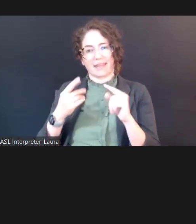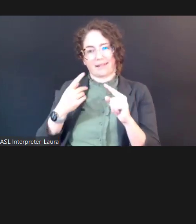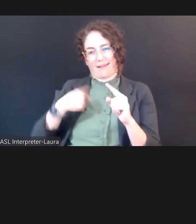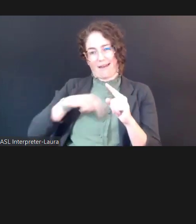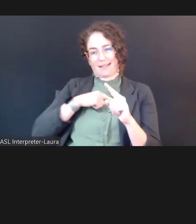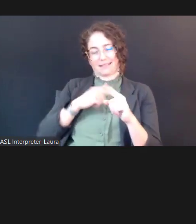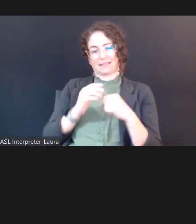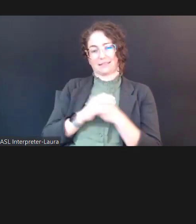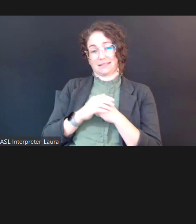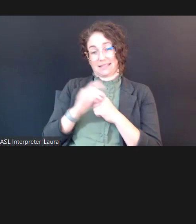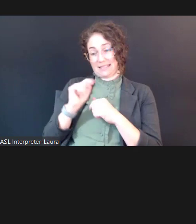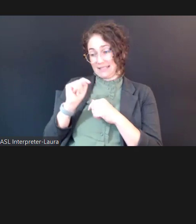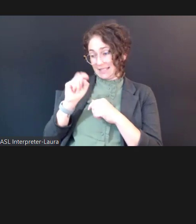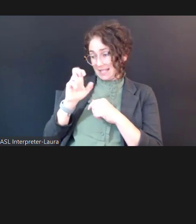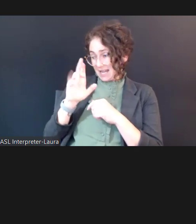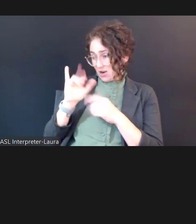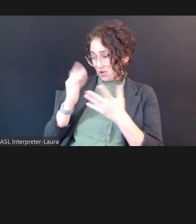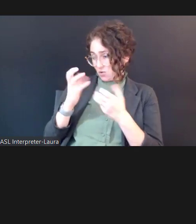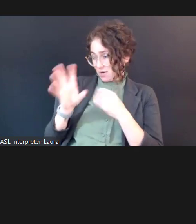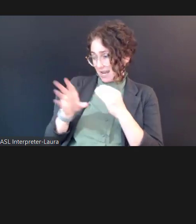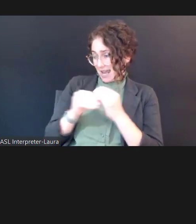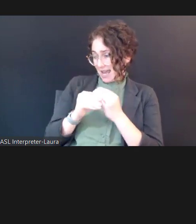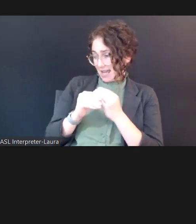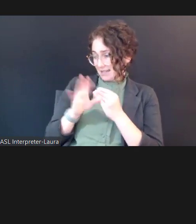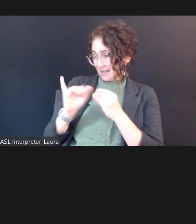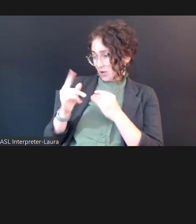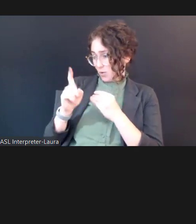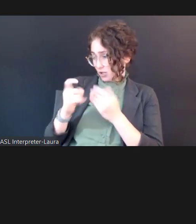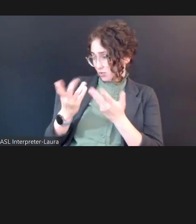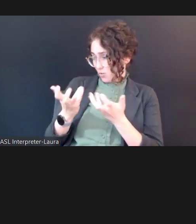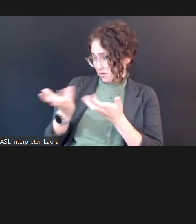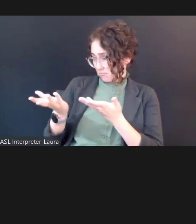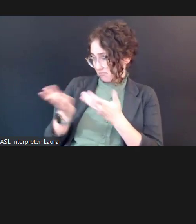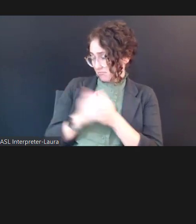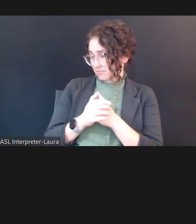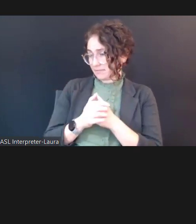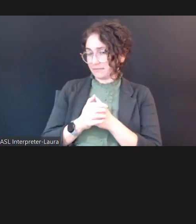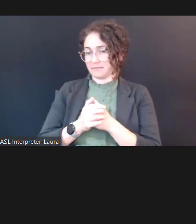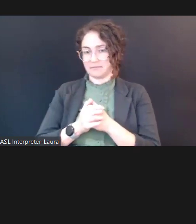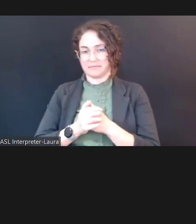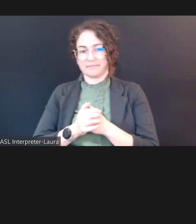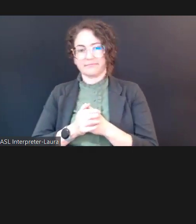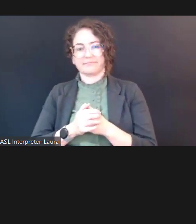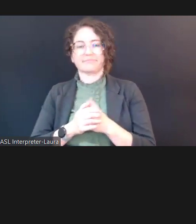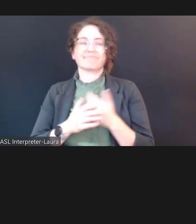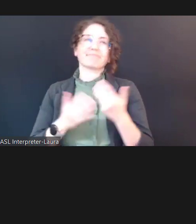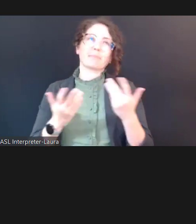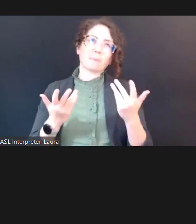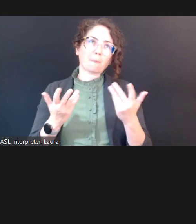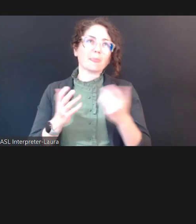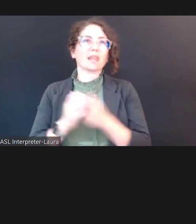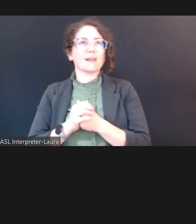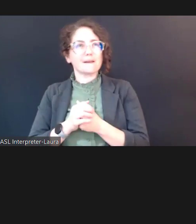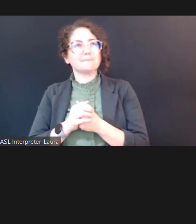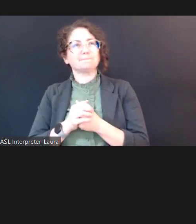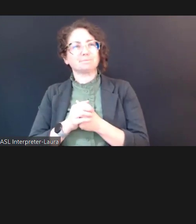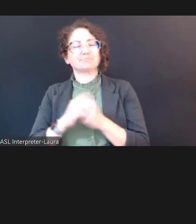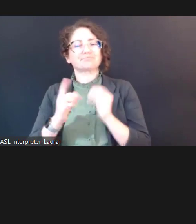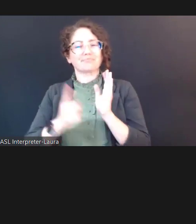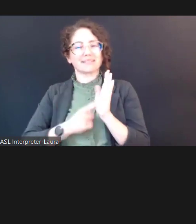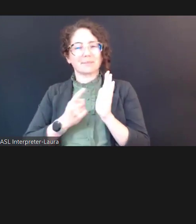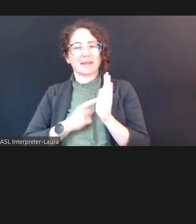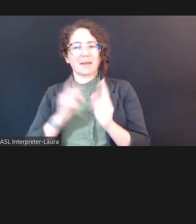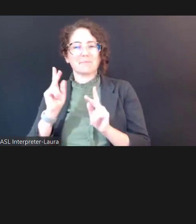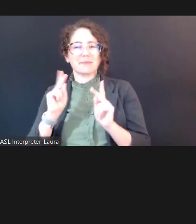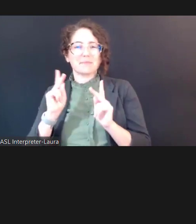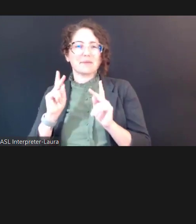that. Terry, anything else you want to add to this question? I just sometimes